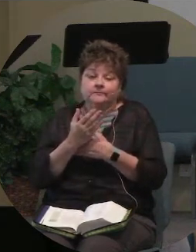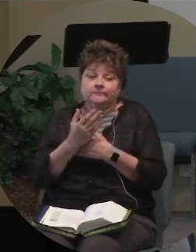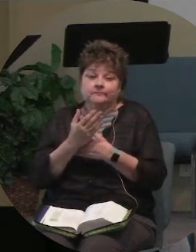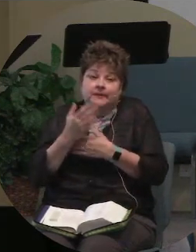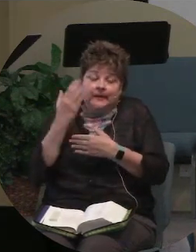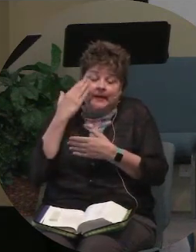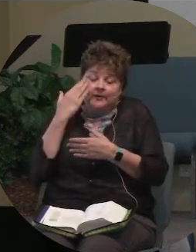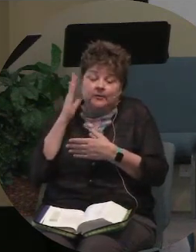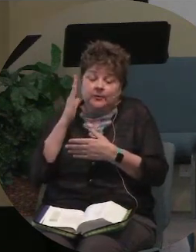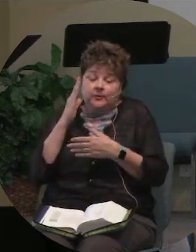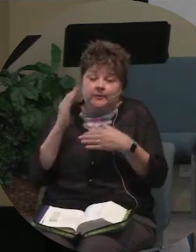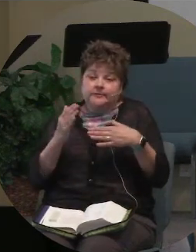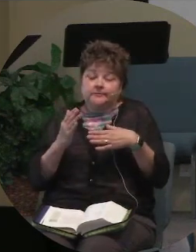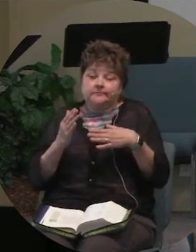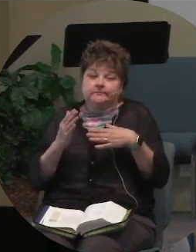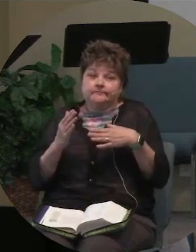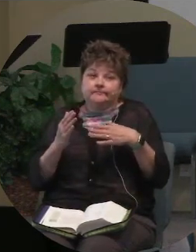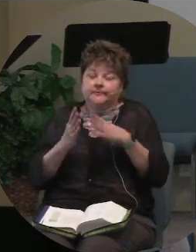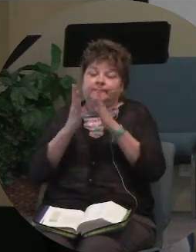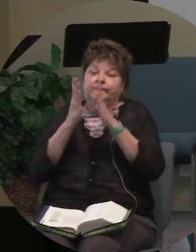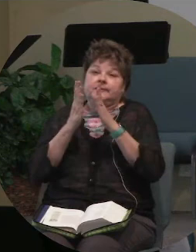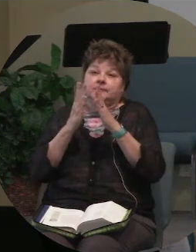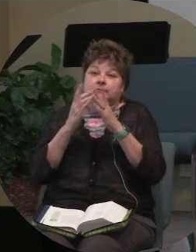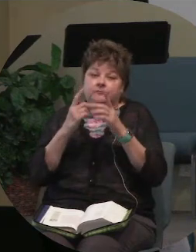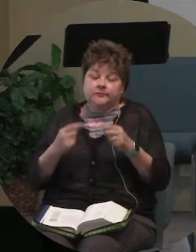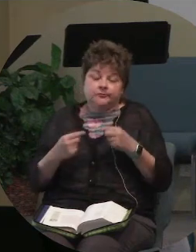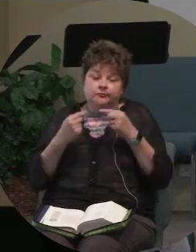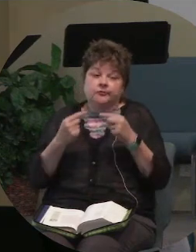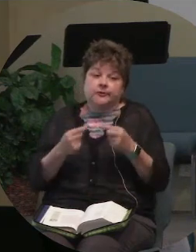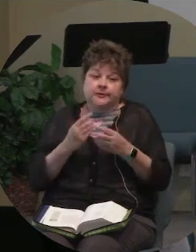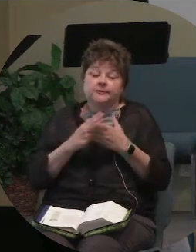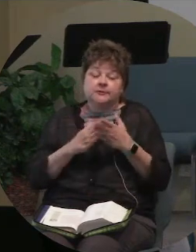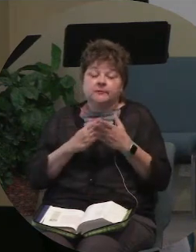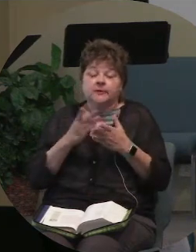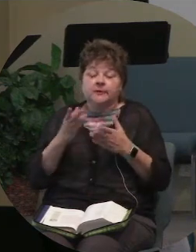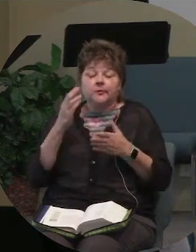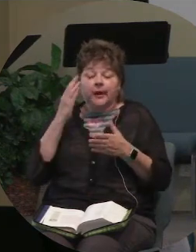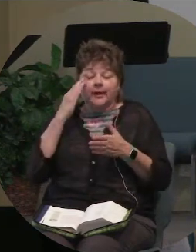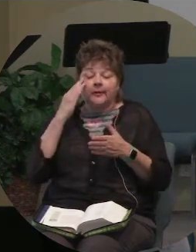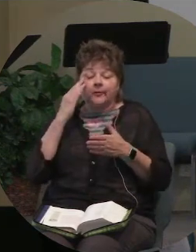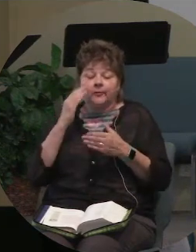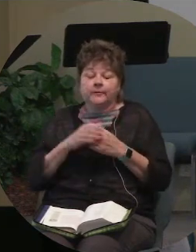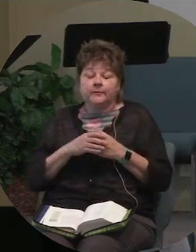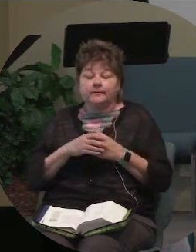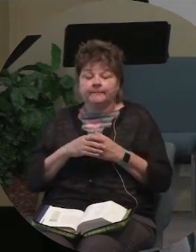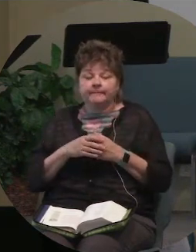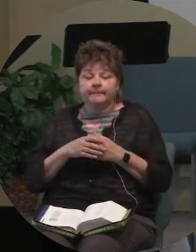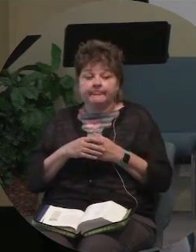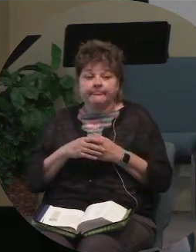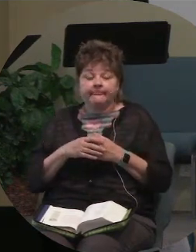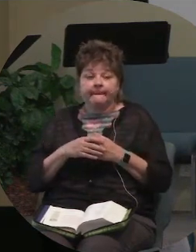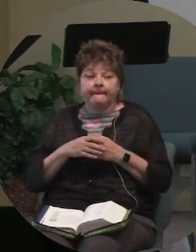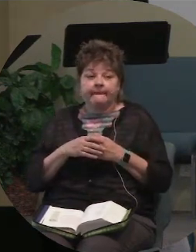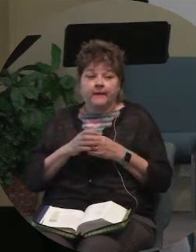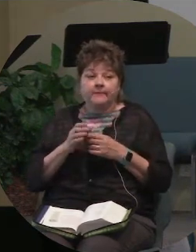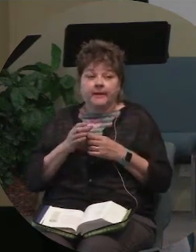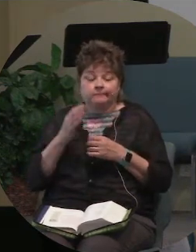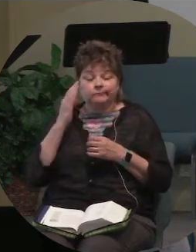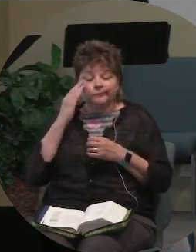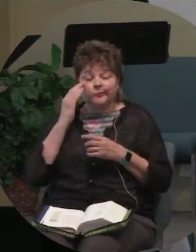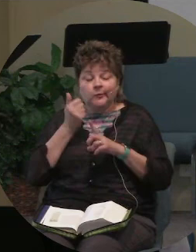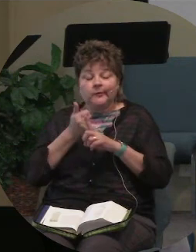I don't know what you're facing. I don't know what you're struggling with. Some of you I do, absolutely do. But you know